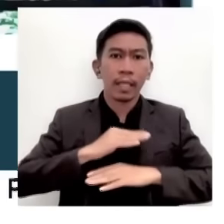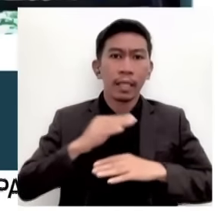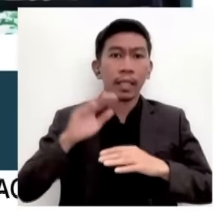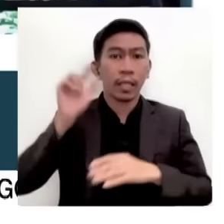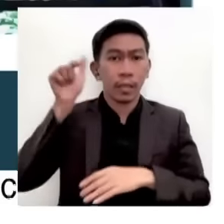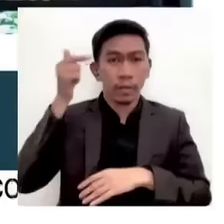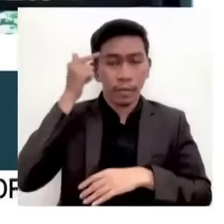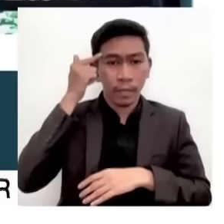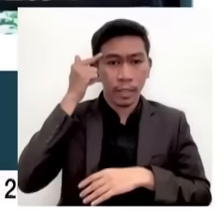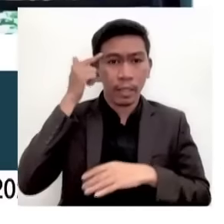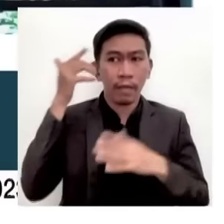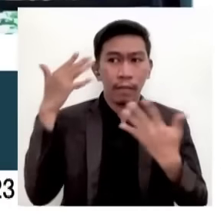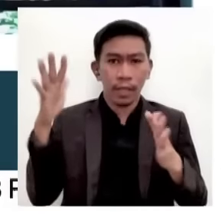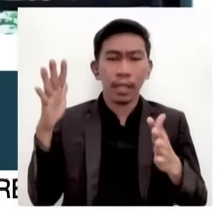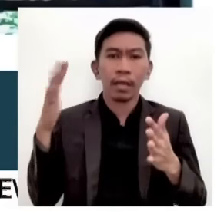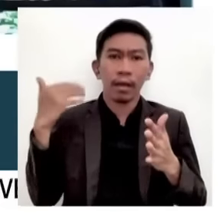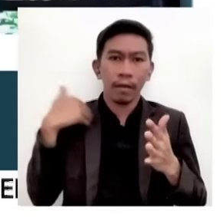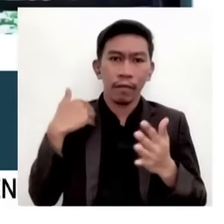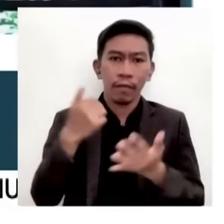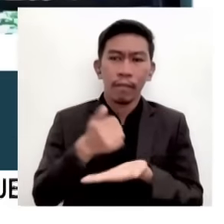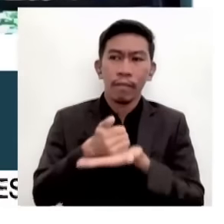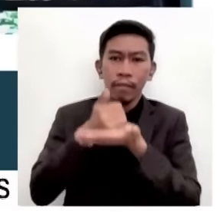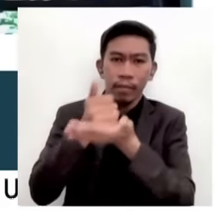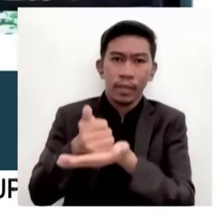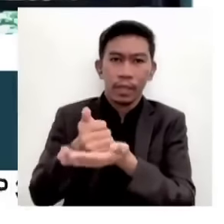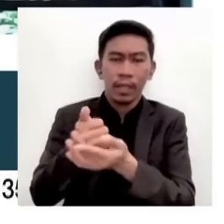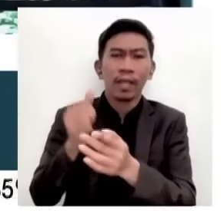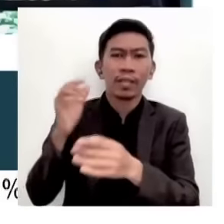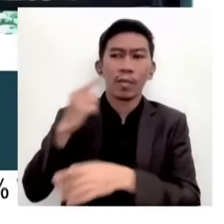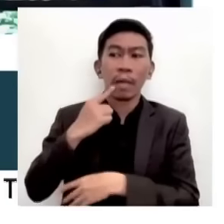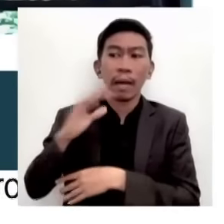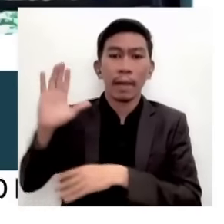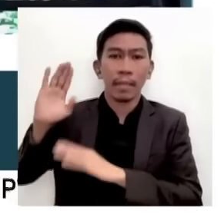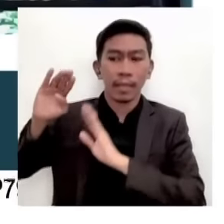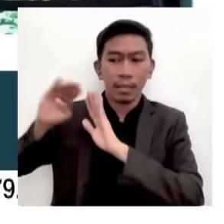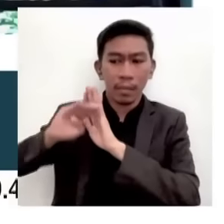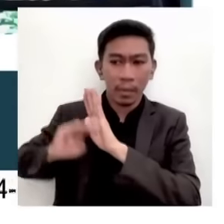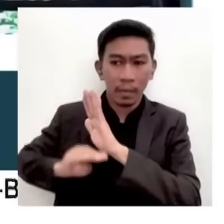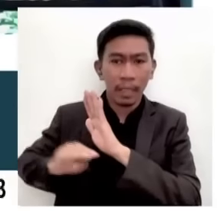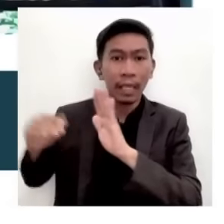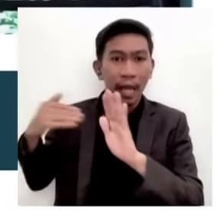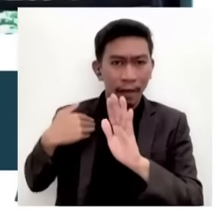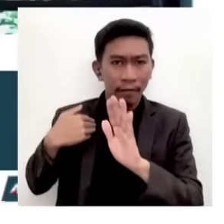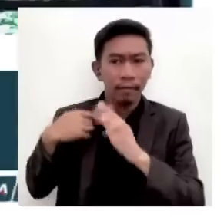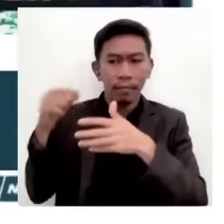government yung mga dapat na kinumit ng gobyerno na ibigay sa kanila.